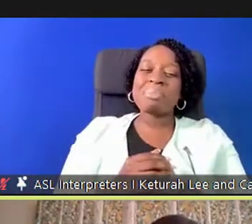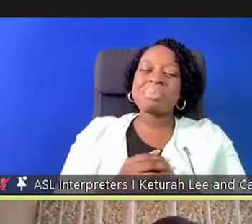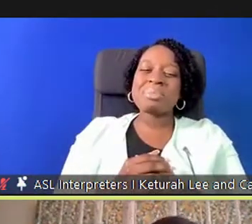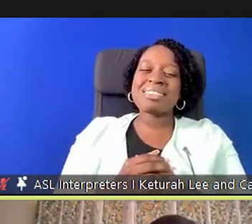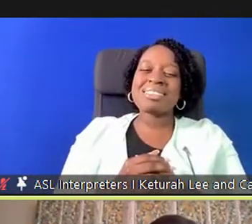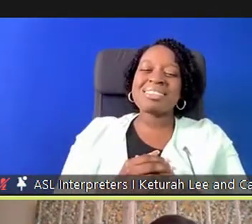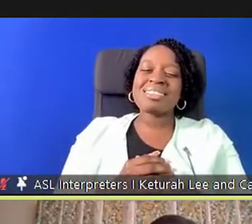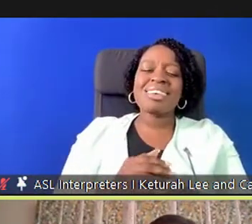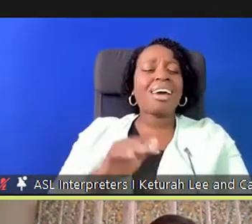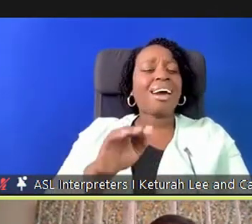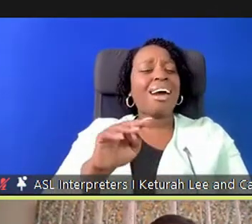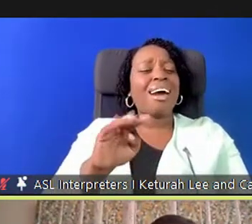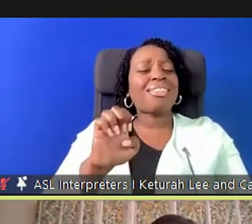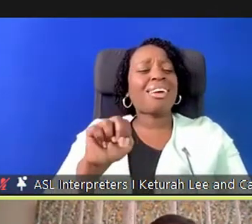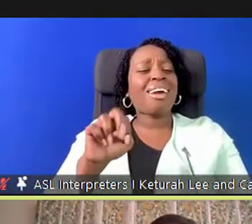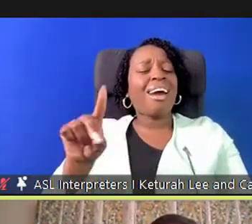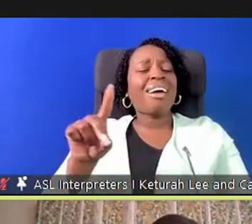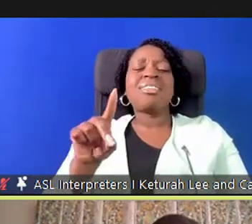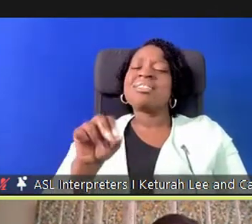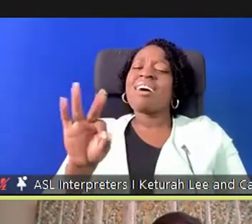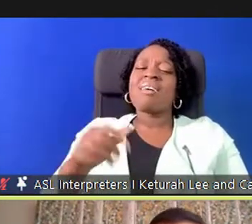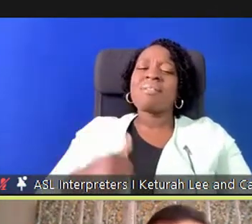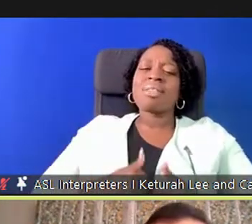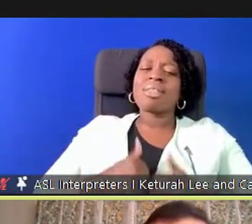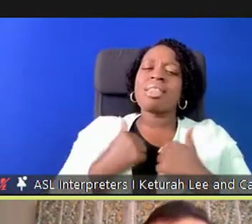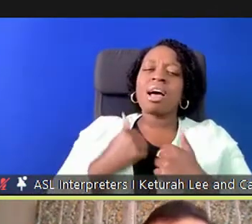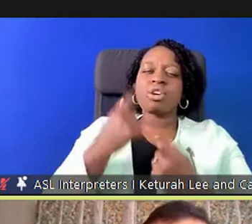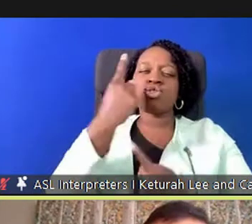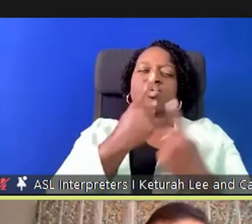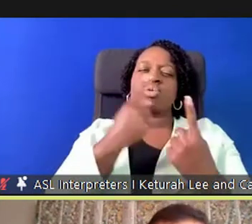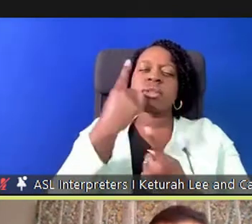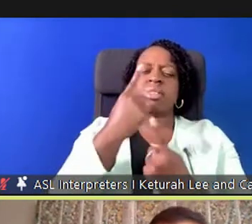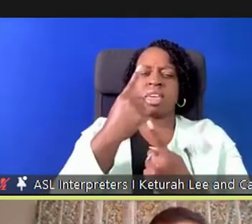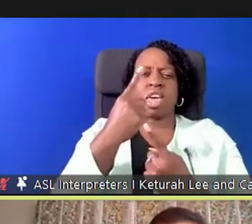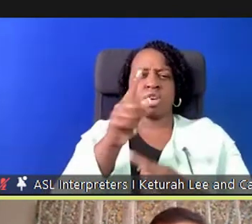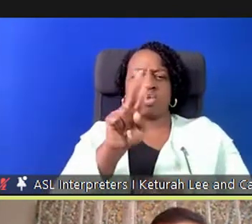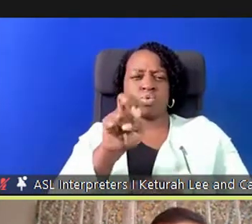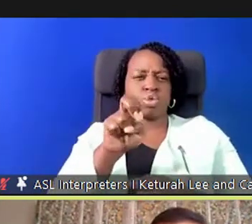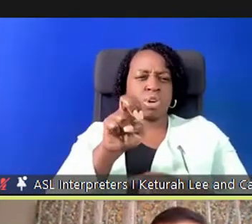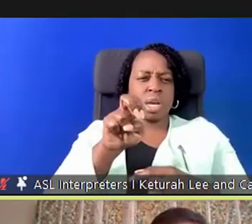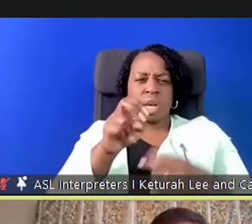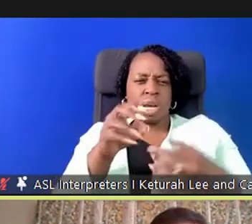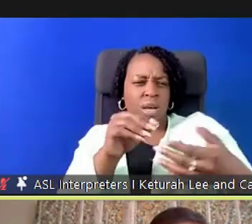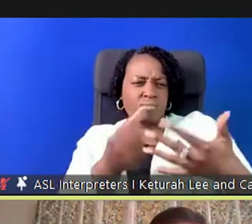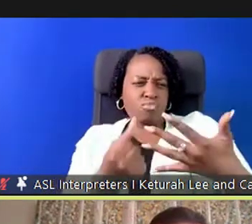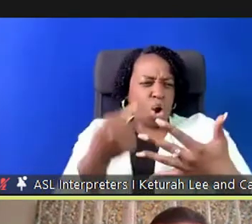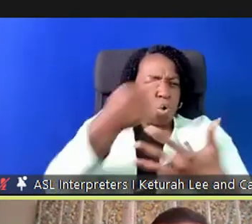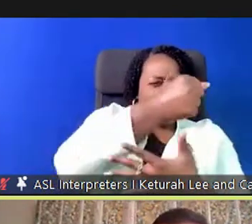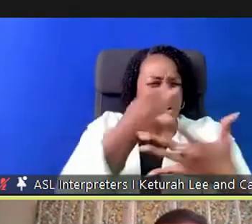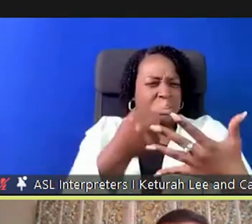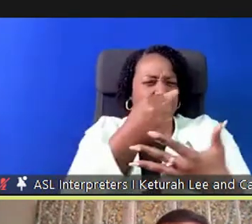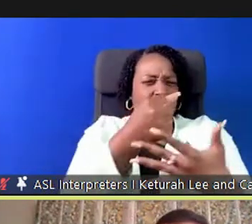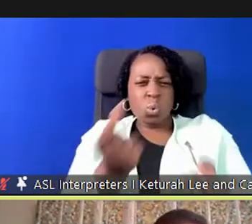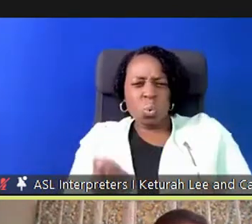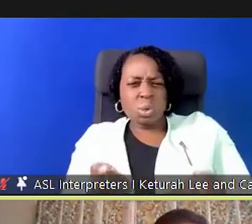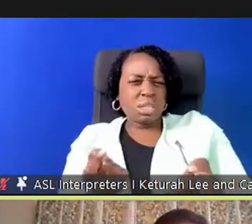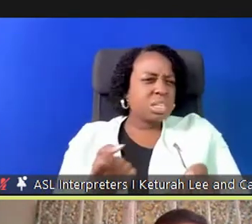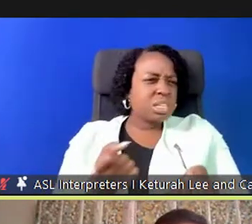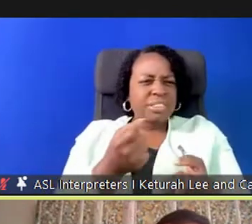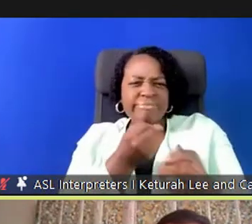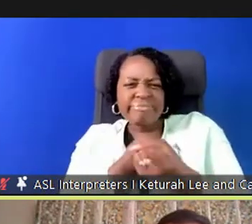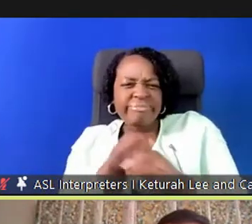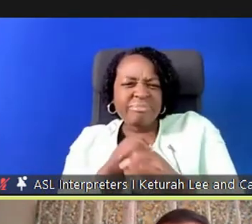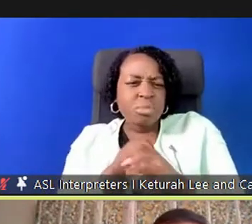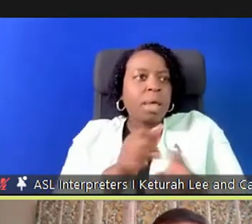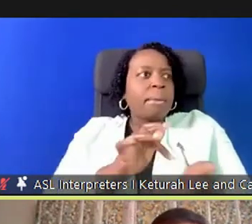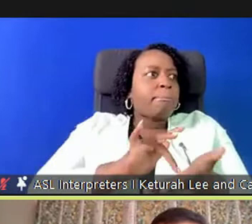should also think about how we might reprioritize some of what we spend on medical care towards social care,